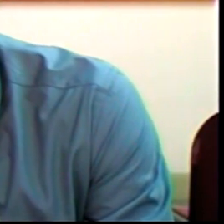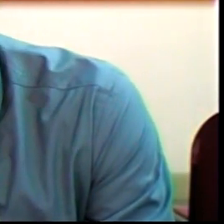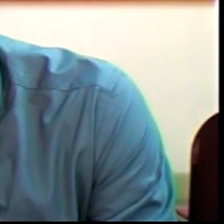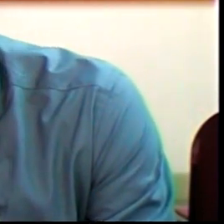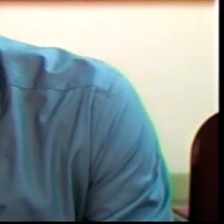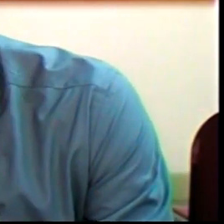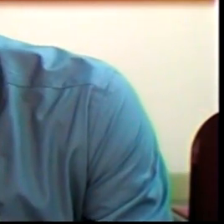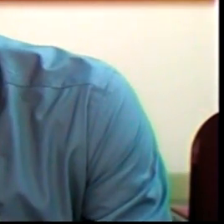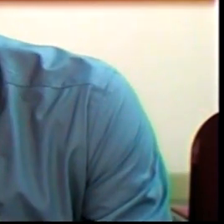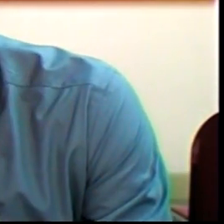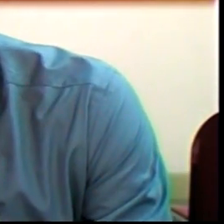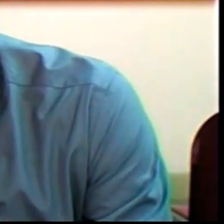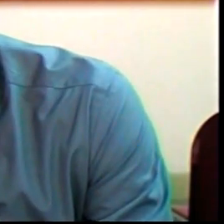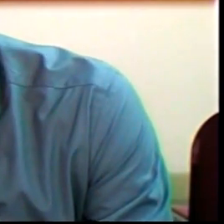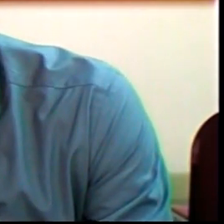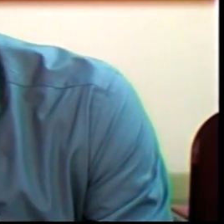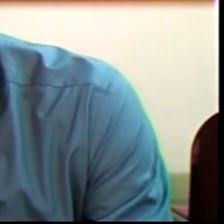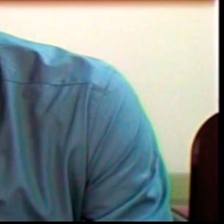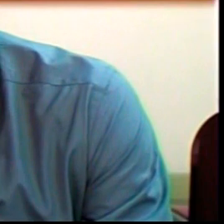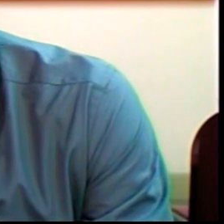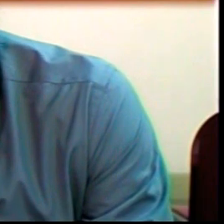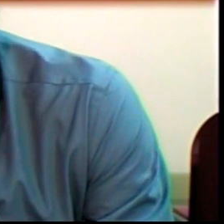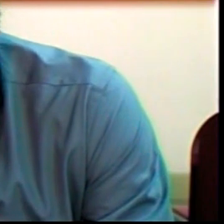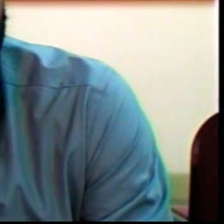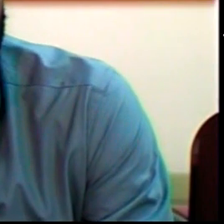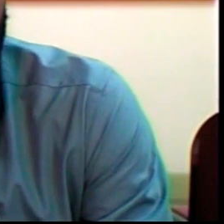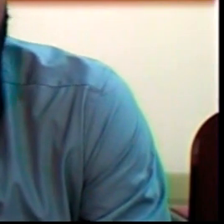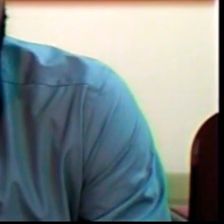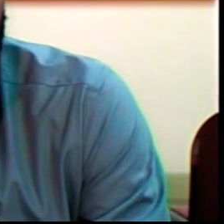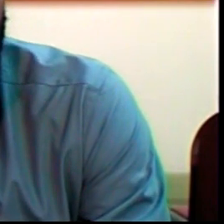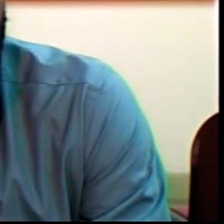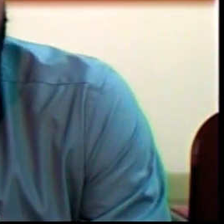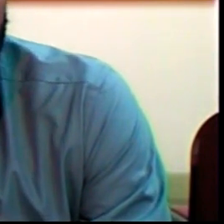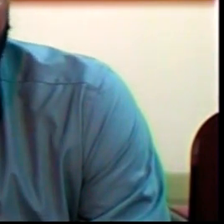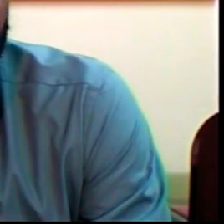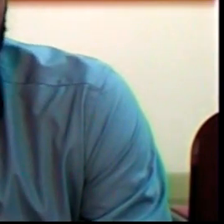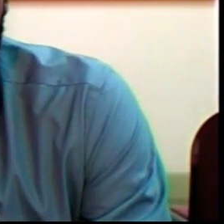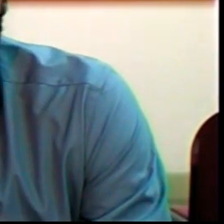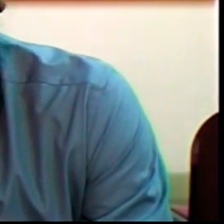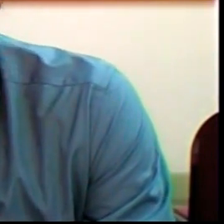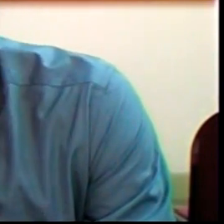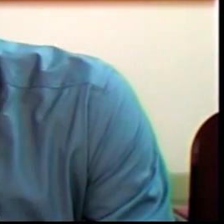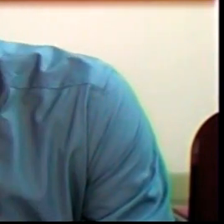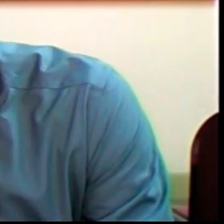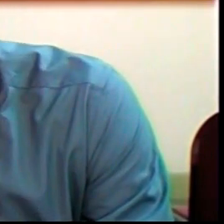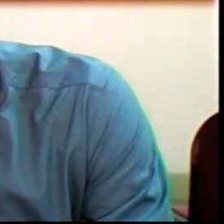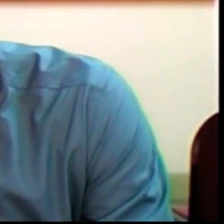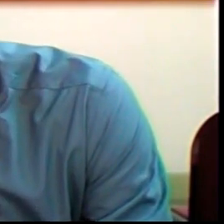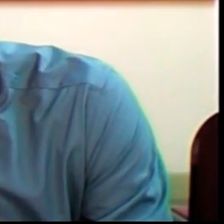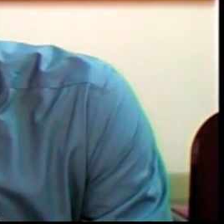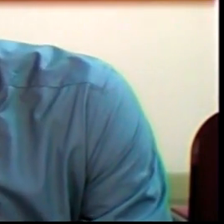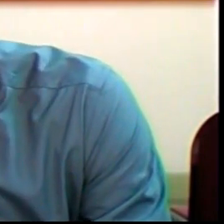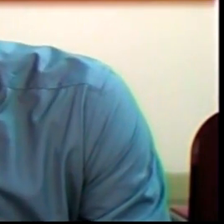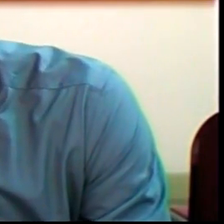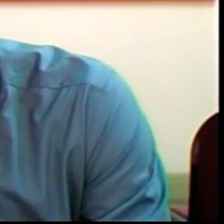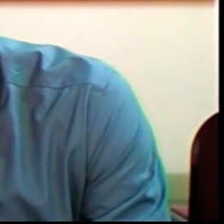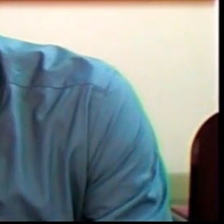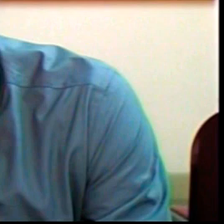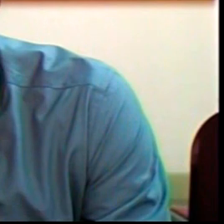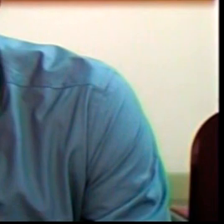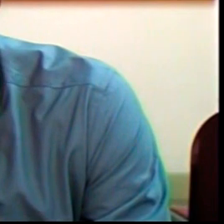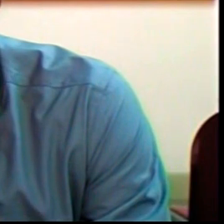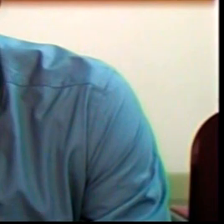number of primary issues that currently inhibit us from doing so, namely bad transportation